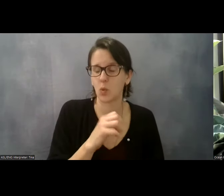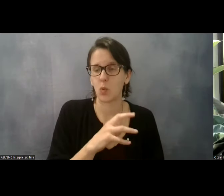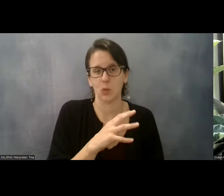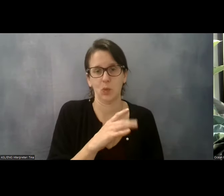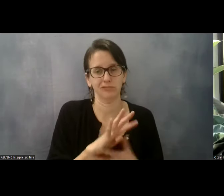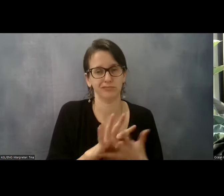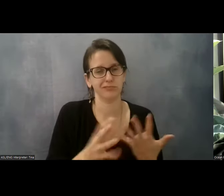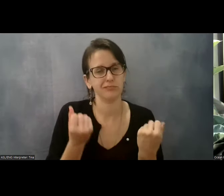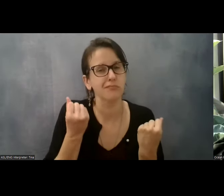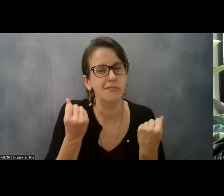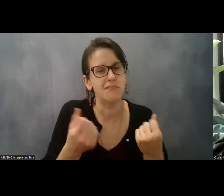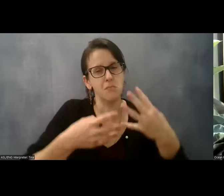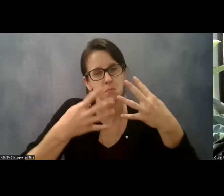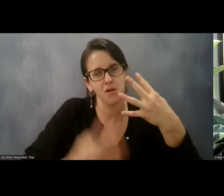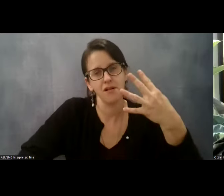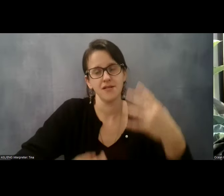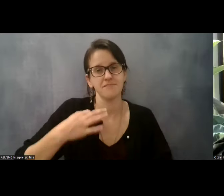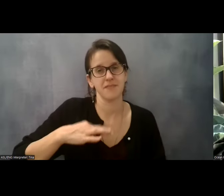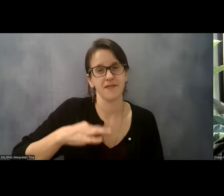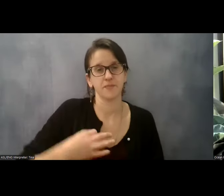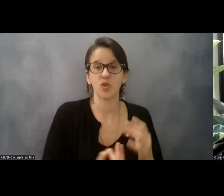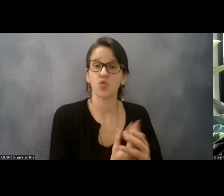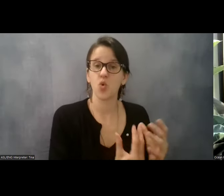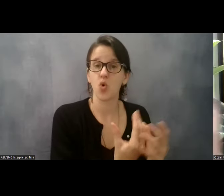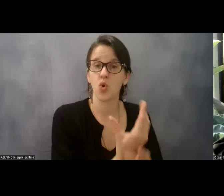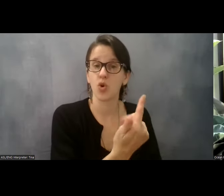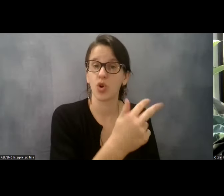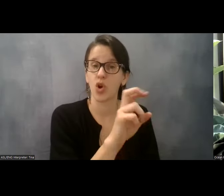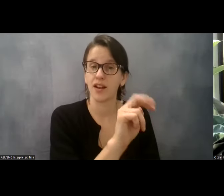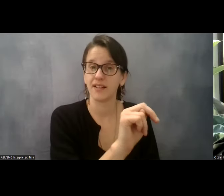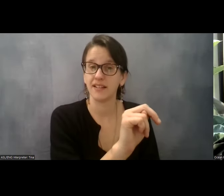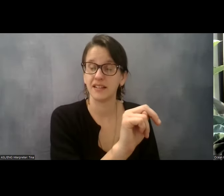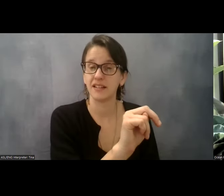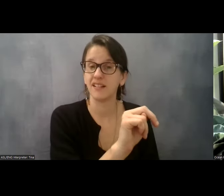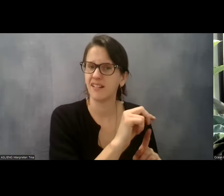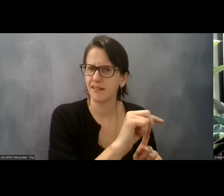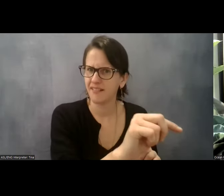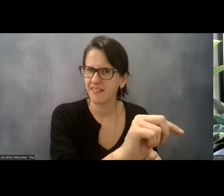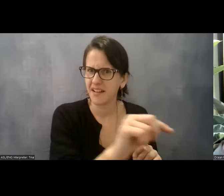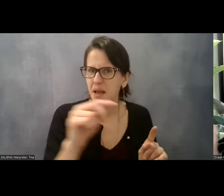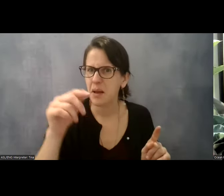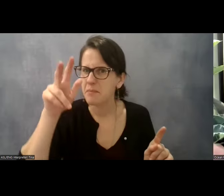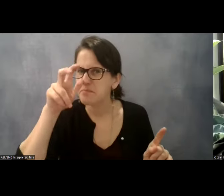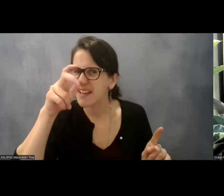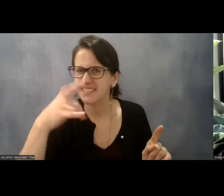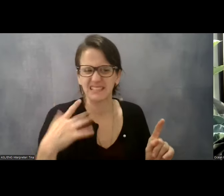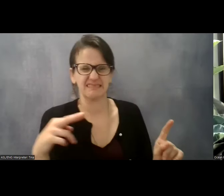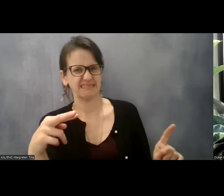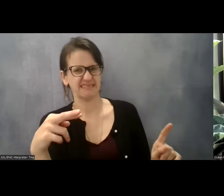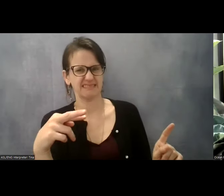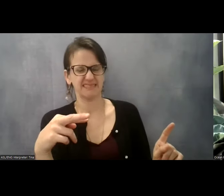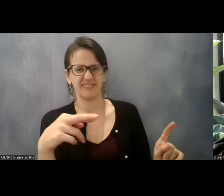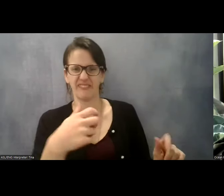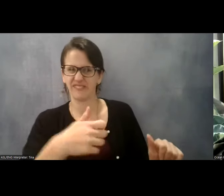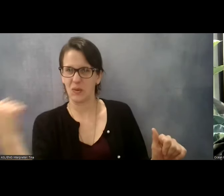one of the cool things about growing them in a garden is that they actually tend to deter pests. So you can dot them around in your garden as